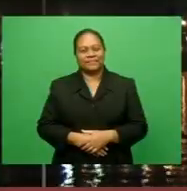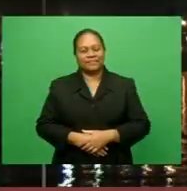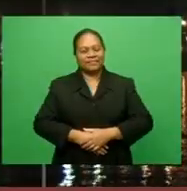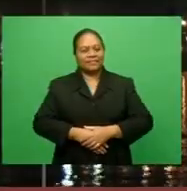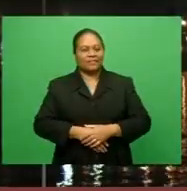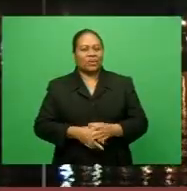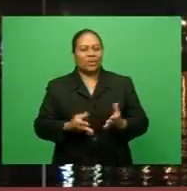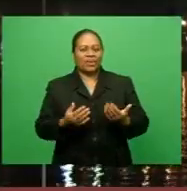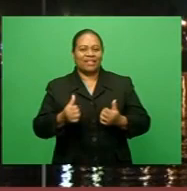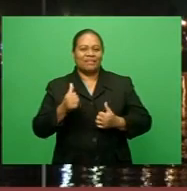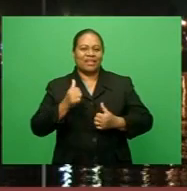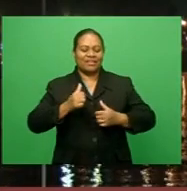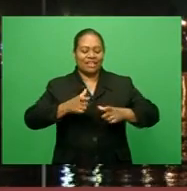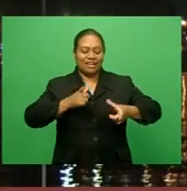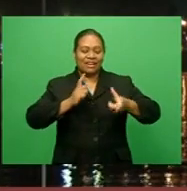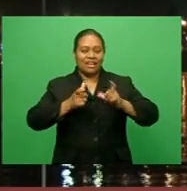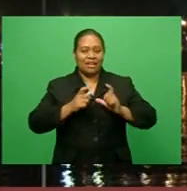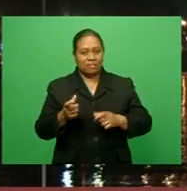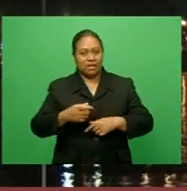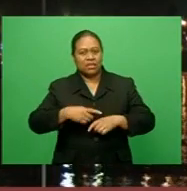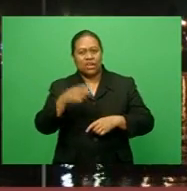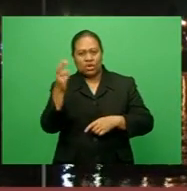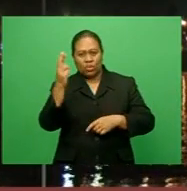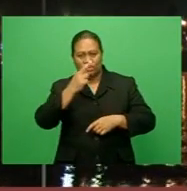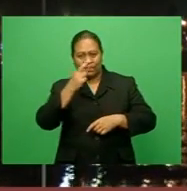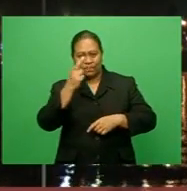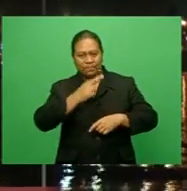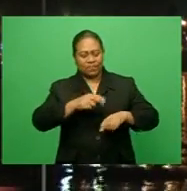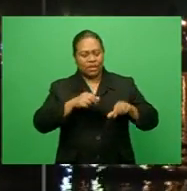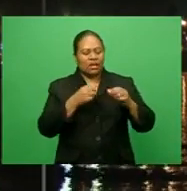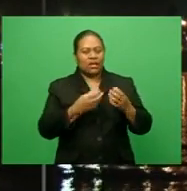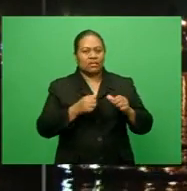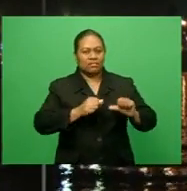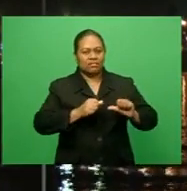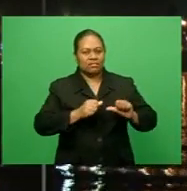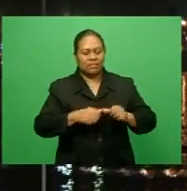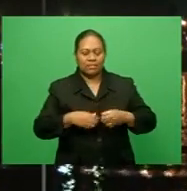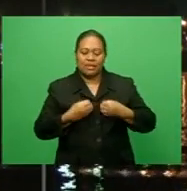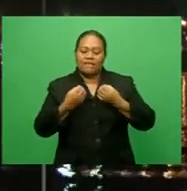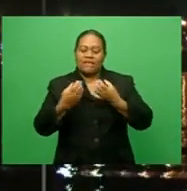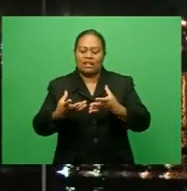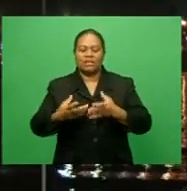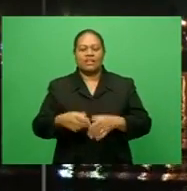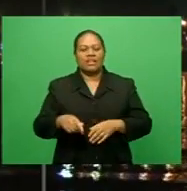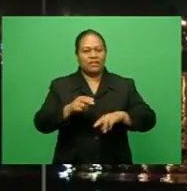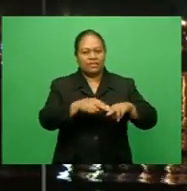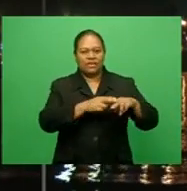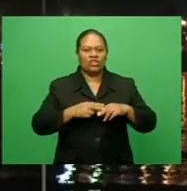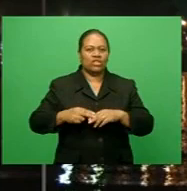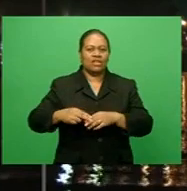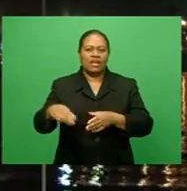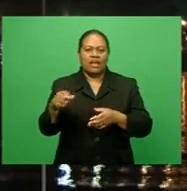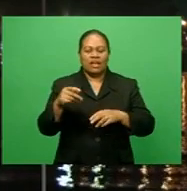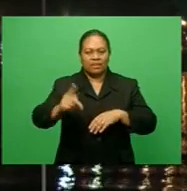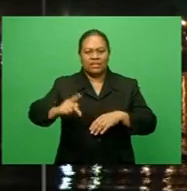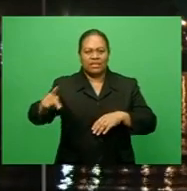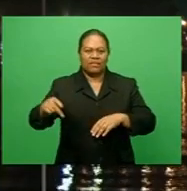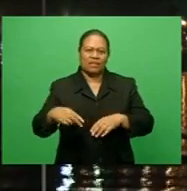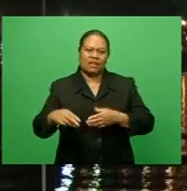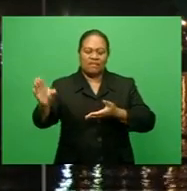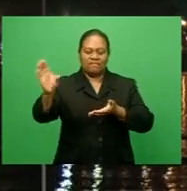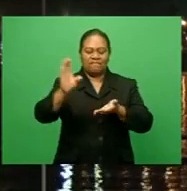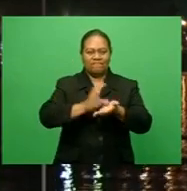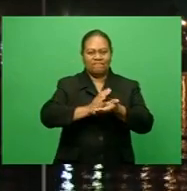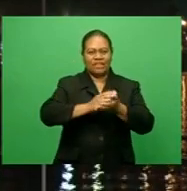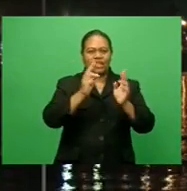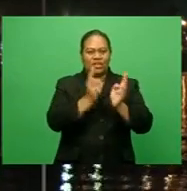Welcome back. A climate risk insurance solution will soon be available in Fiji and the Pacific, funded by the United Nations and the governments of Australia